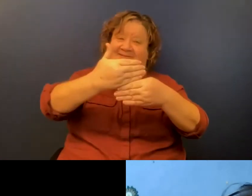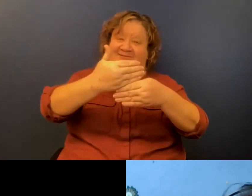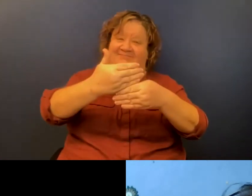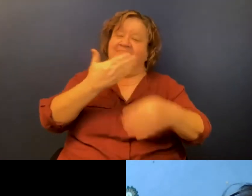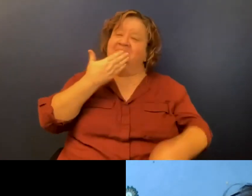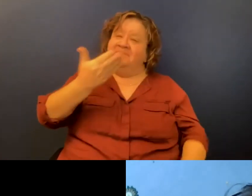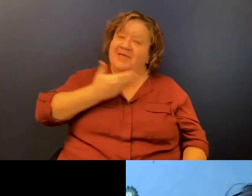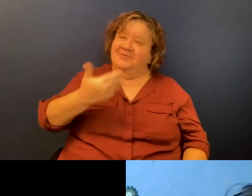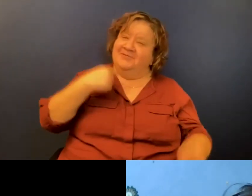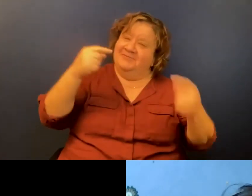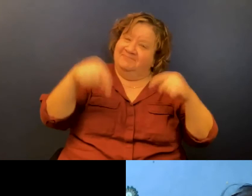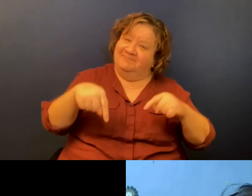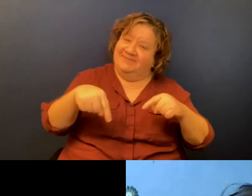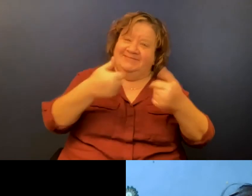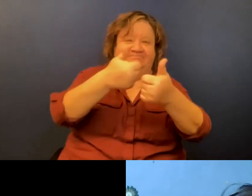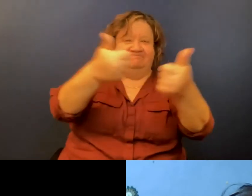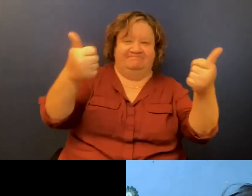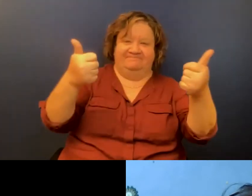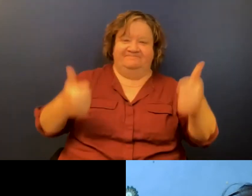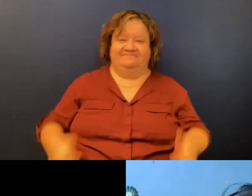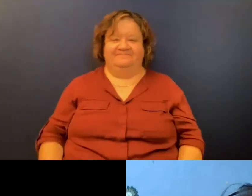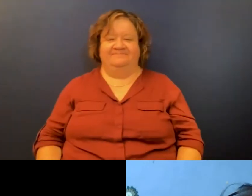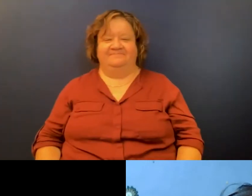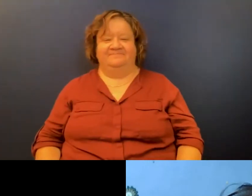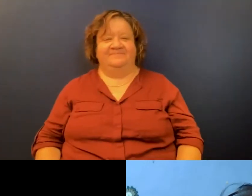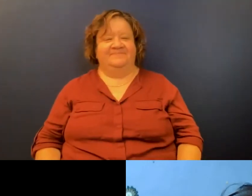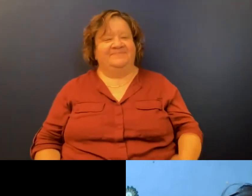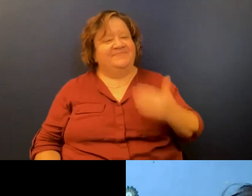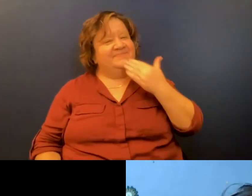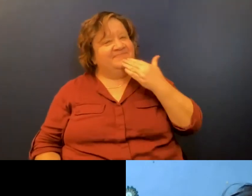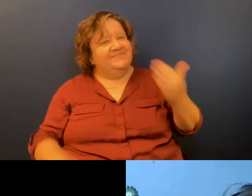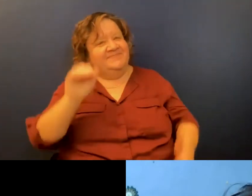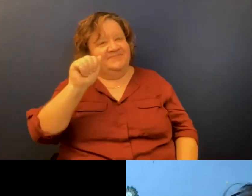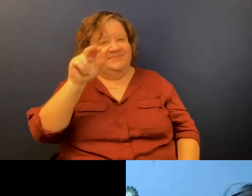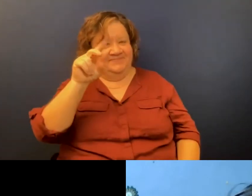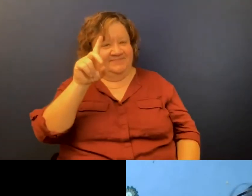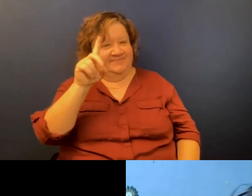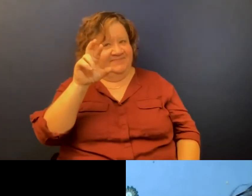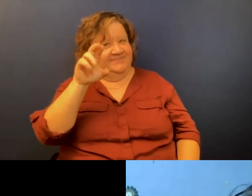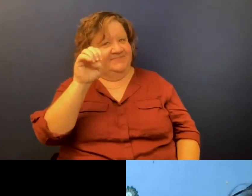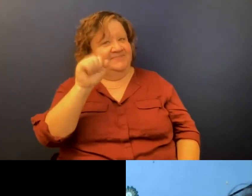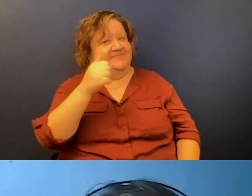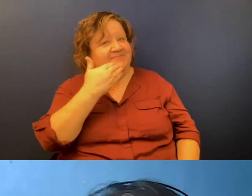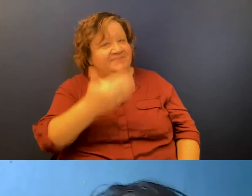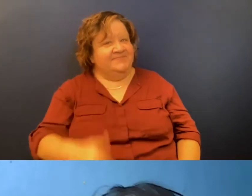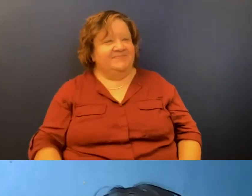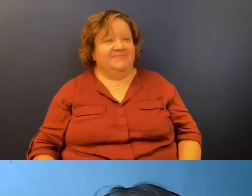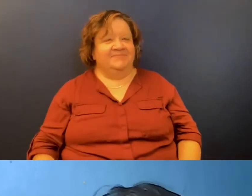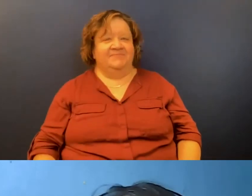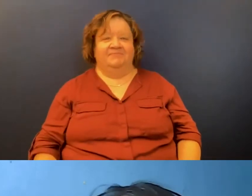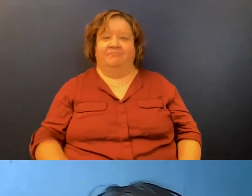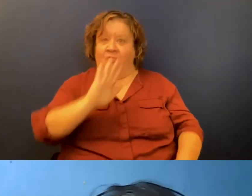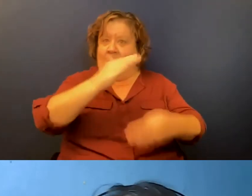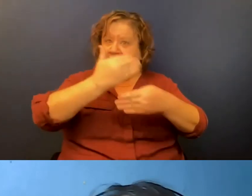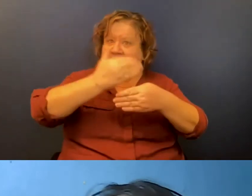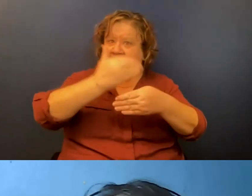gracias, Andrea. Thank you very much, Andrea. It's a very, very important, whatever you share with us today. It